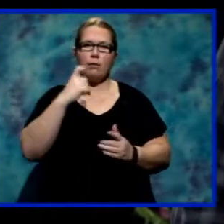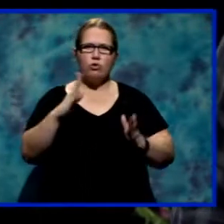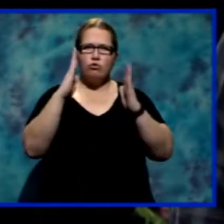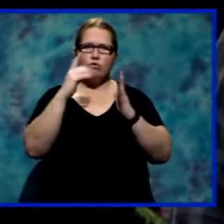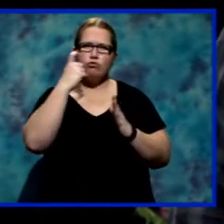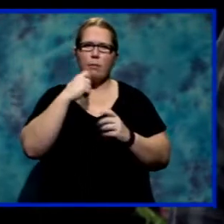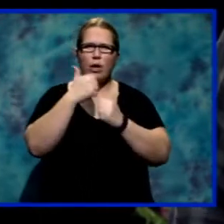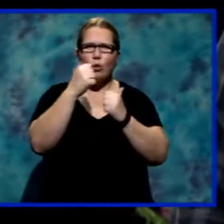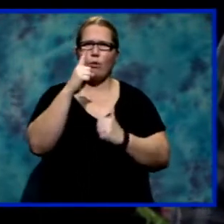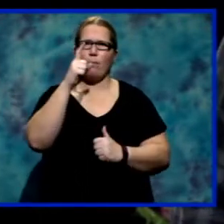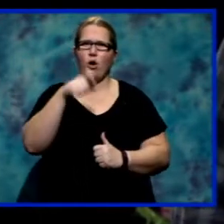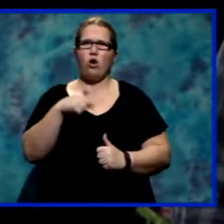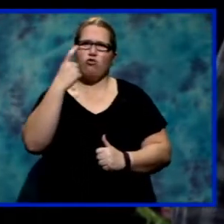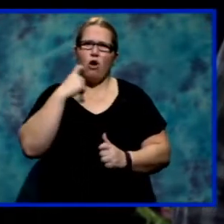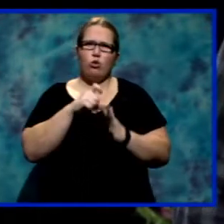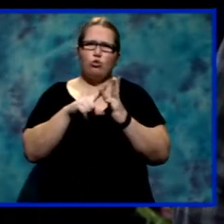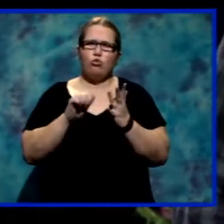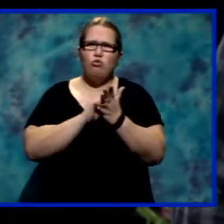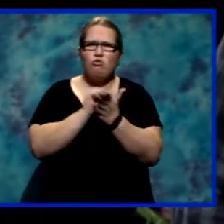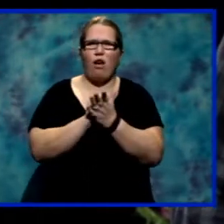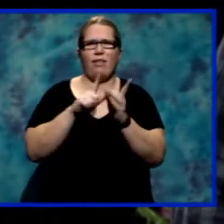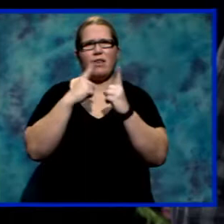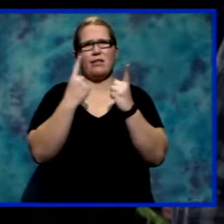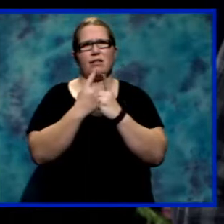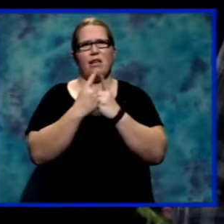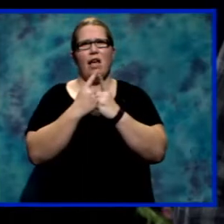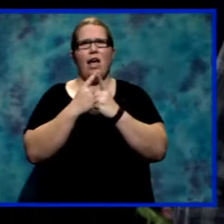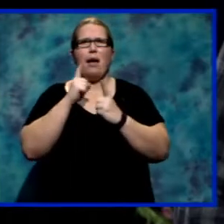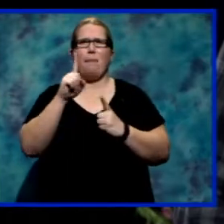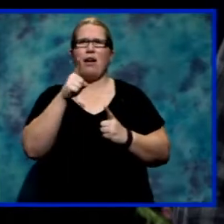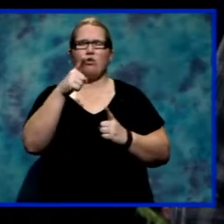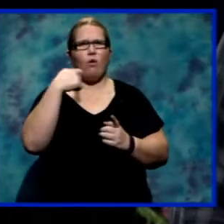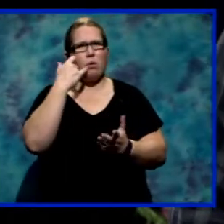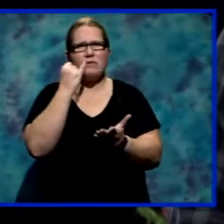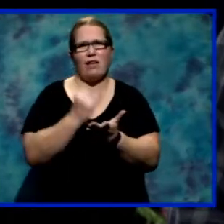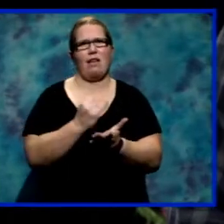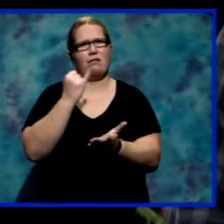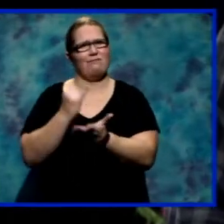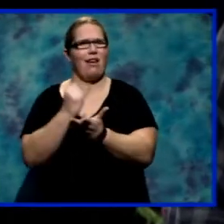person, trying to do all the right things, but falling down all the time no matter how you try.